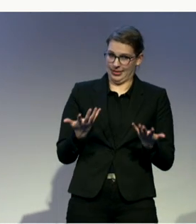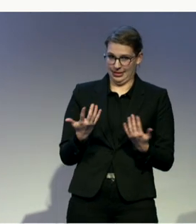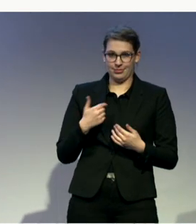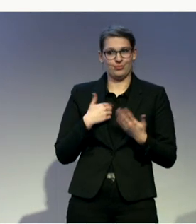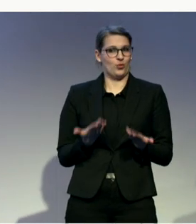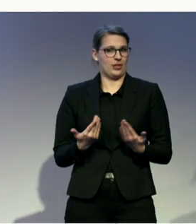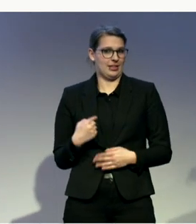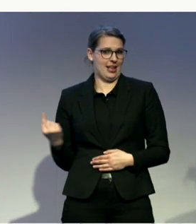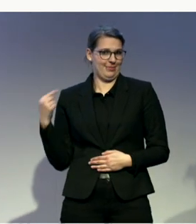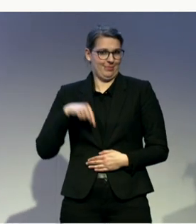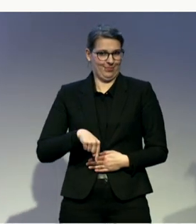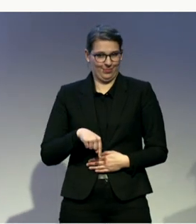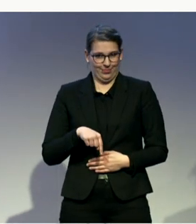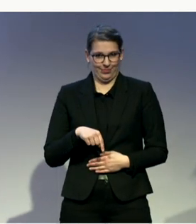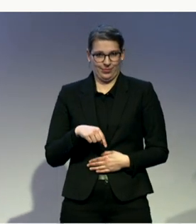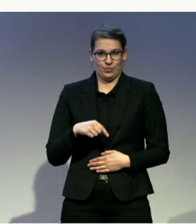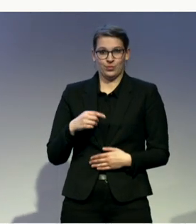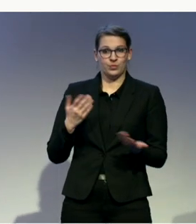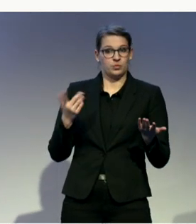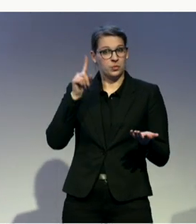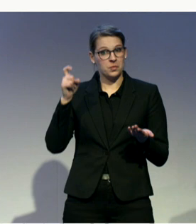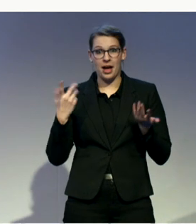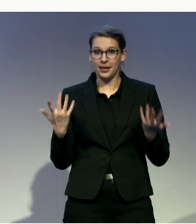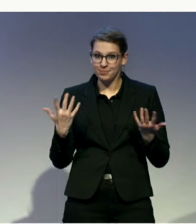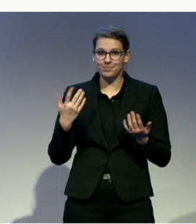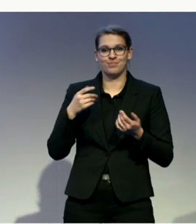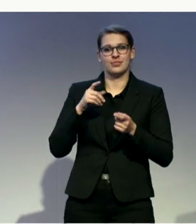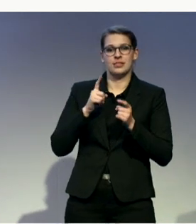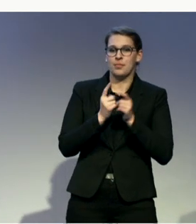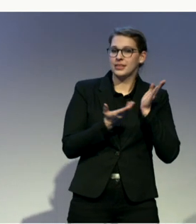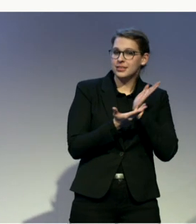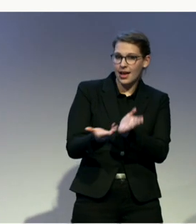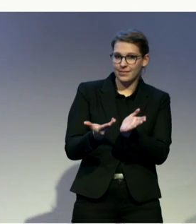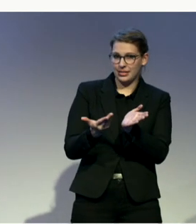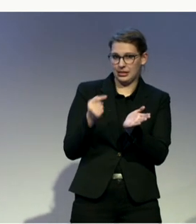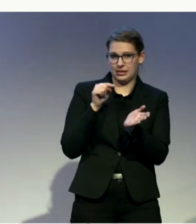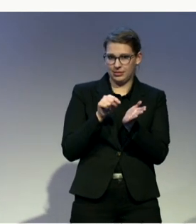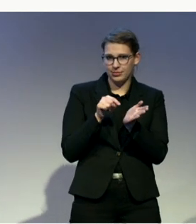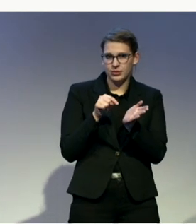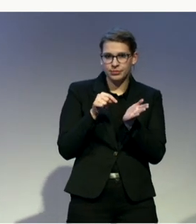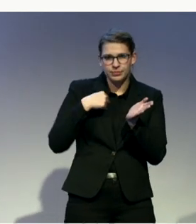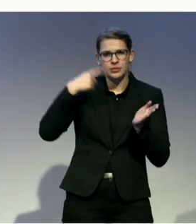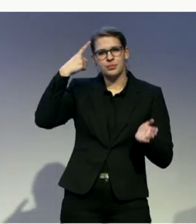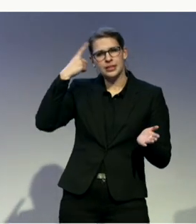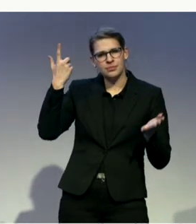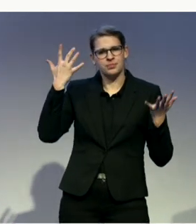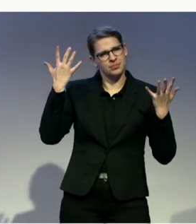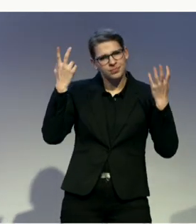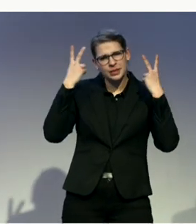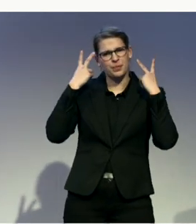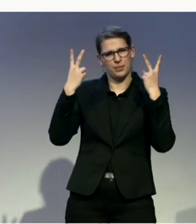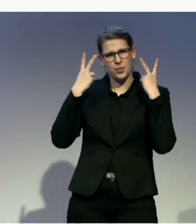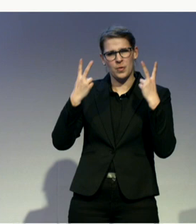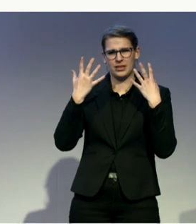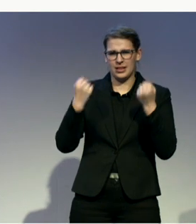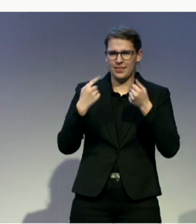Because from the service perspective, we think that there are key elements of an innovative service